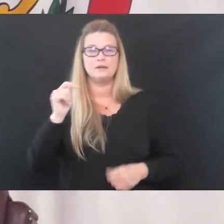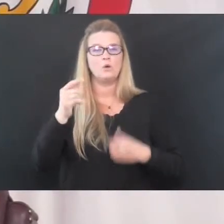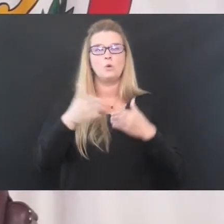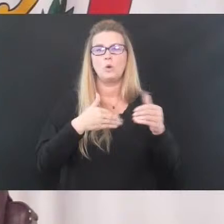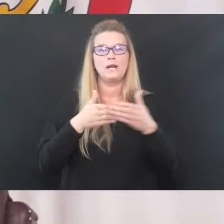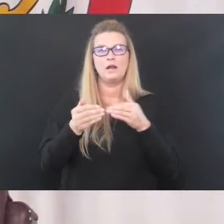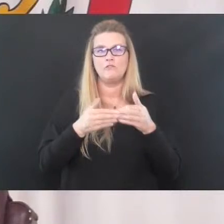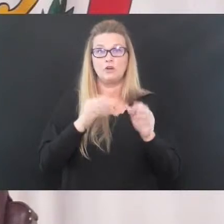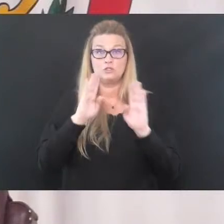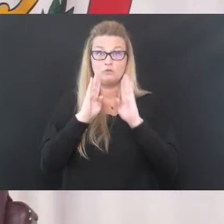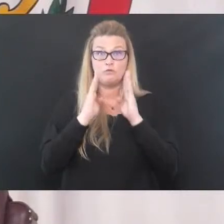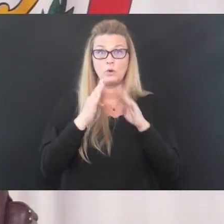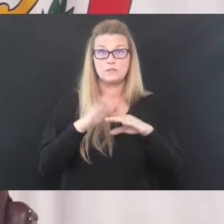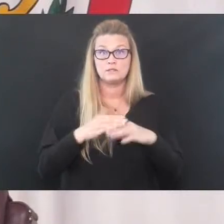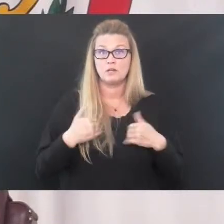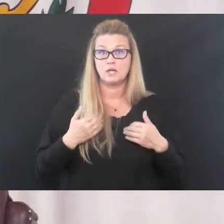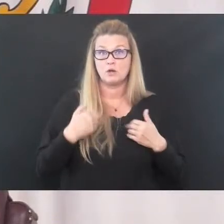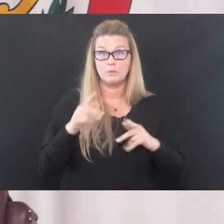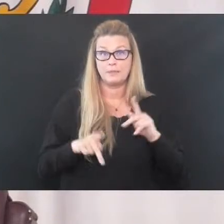younger folks.